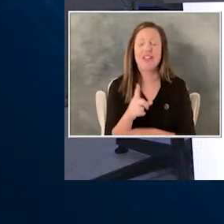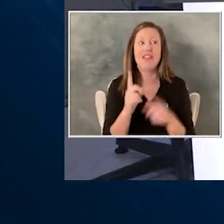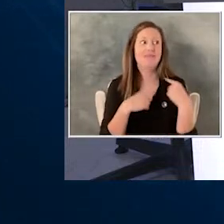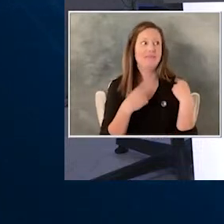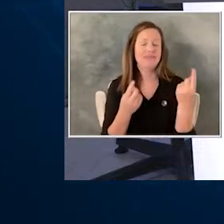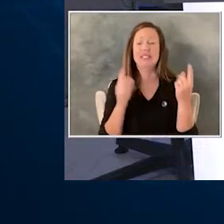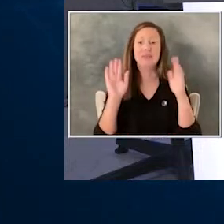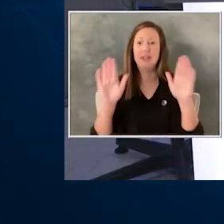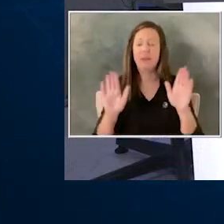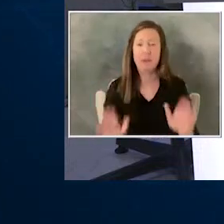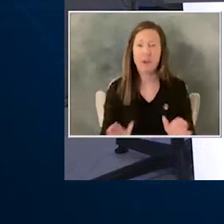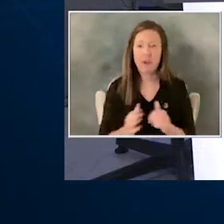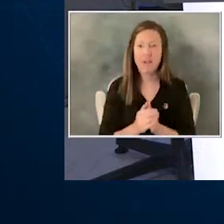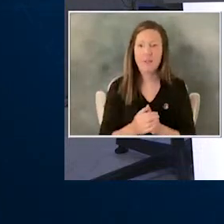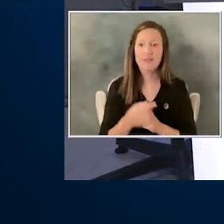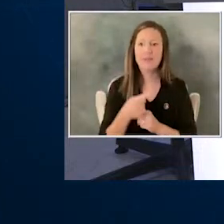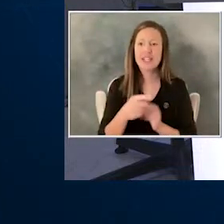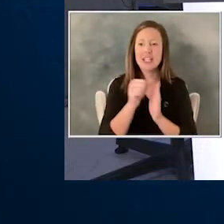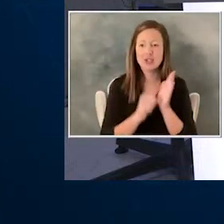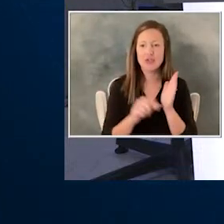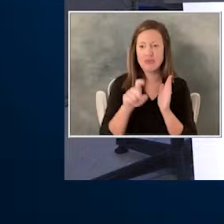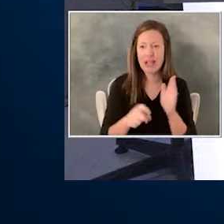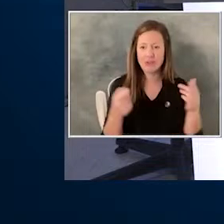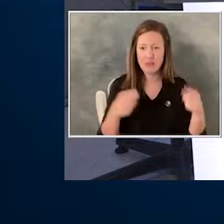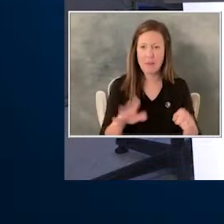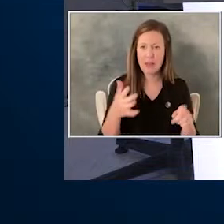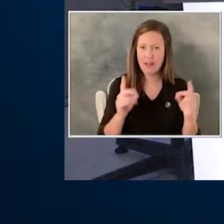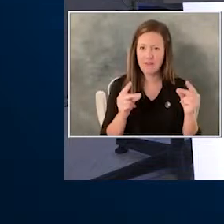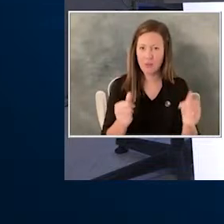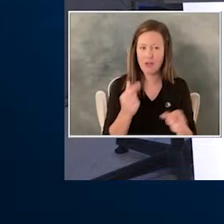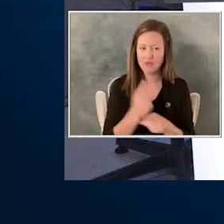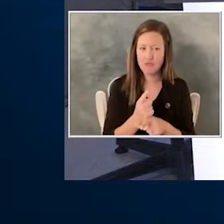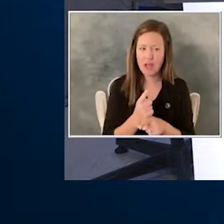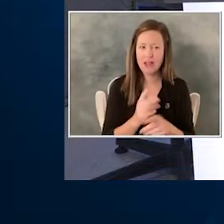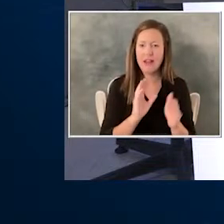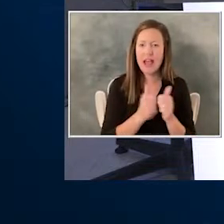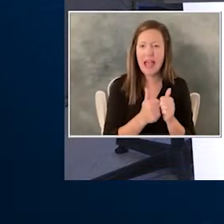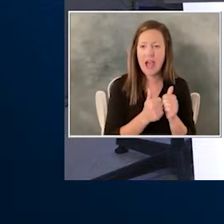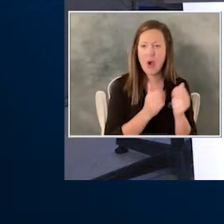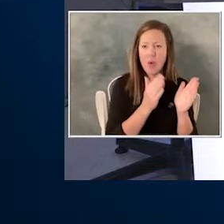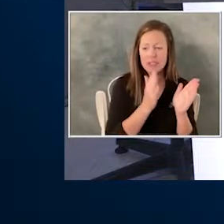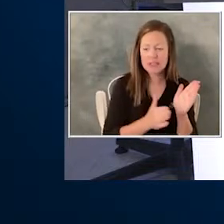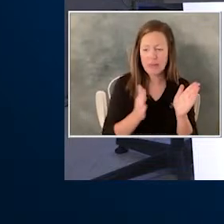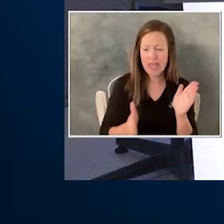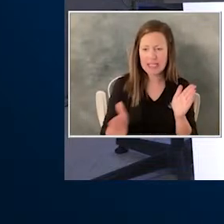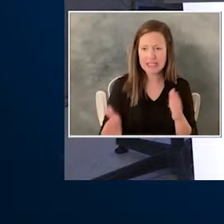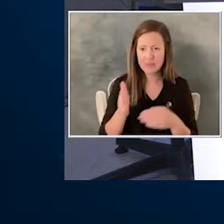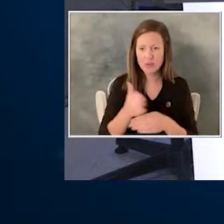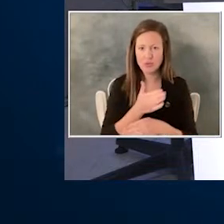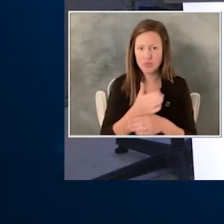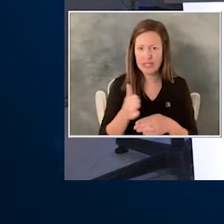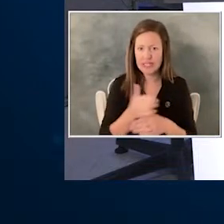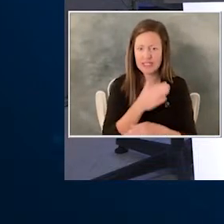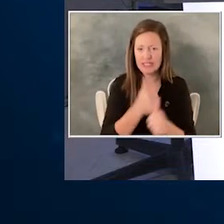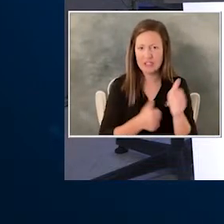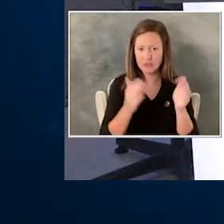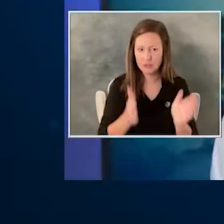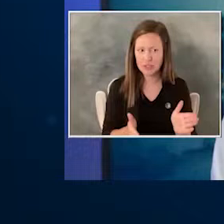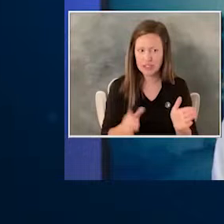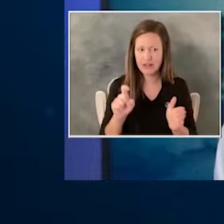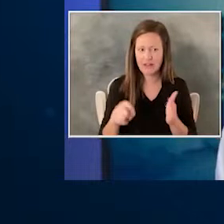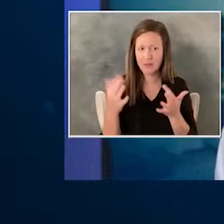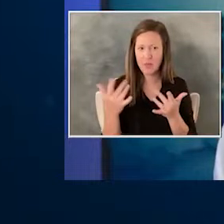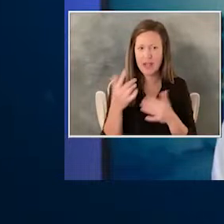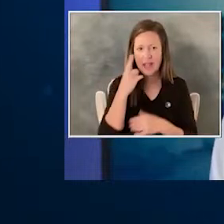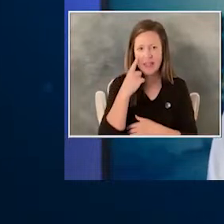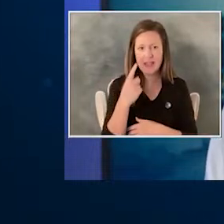these surgeries had to happen rather quickly. How spaced out between each operation do you have to wait? I think we did these in